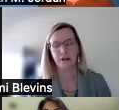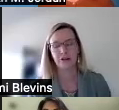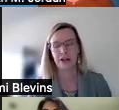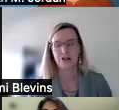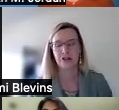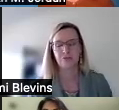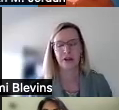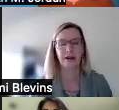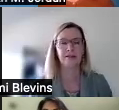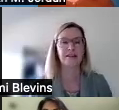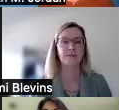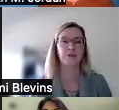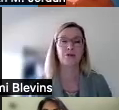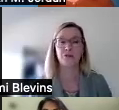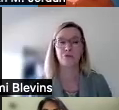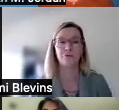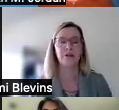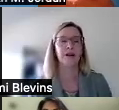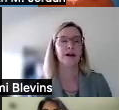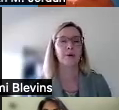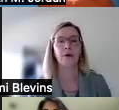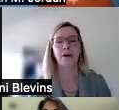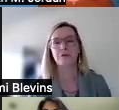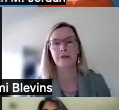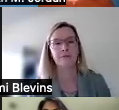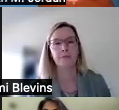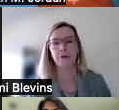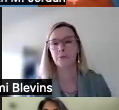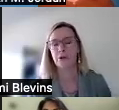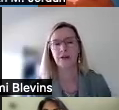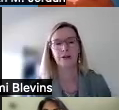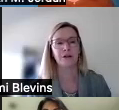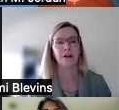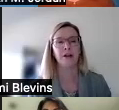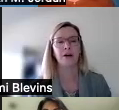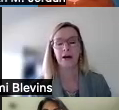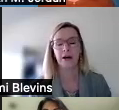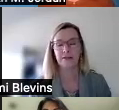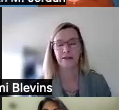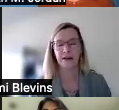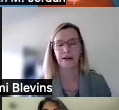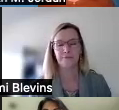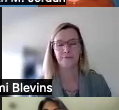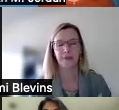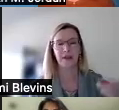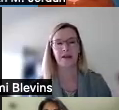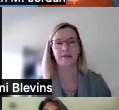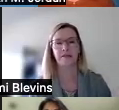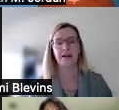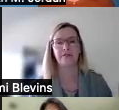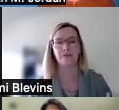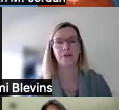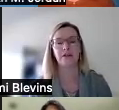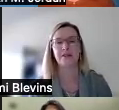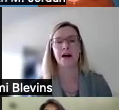area of education, we had Senate Bill 2. I'm not going to read every bullet point here, but it